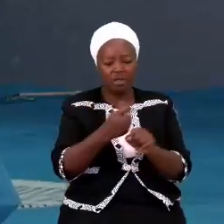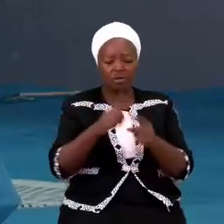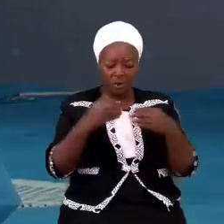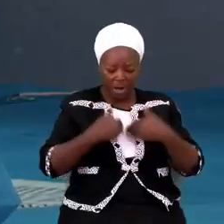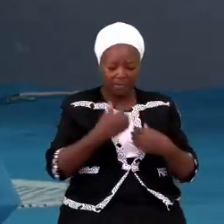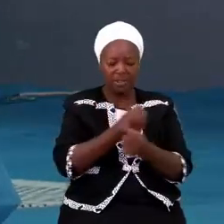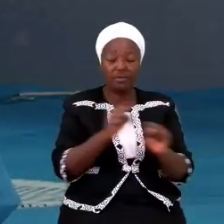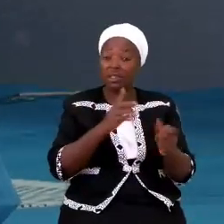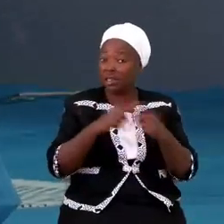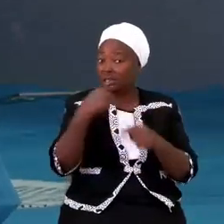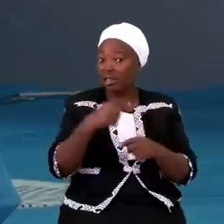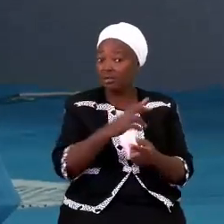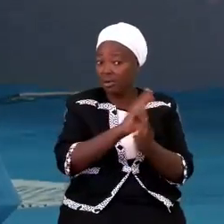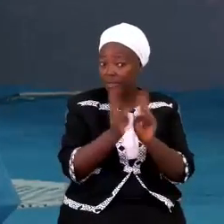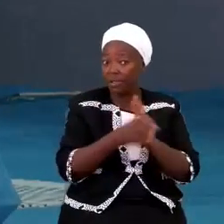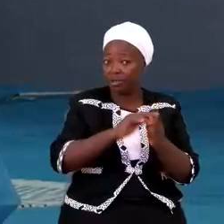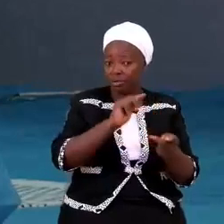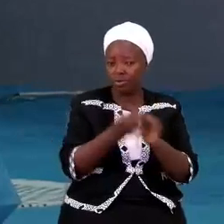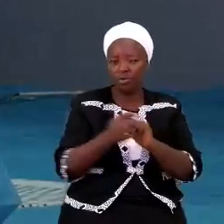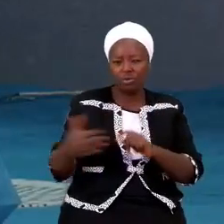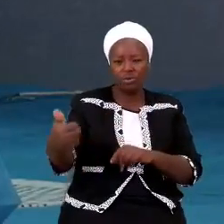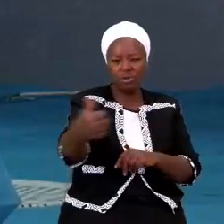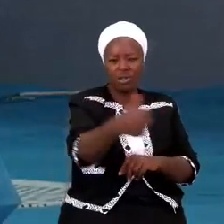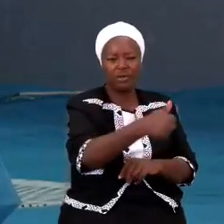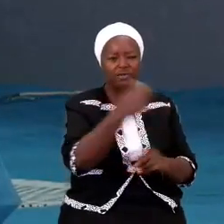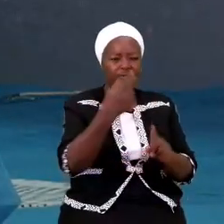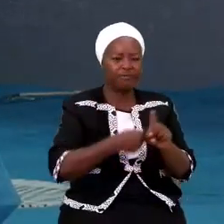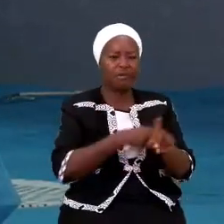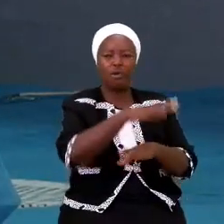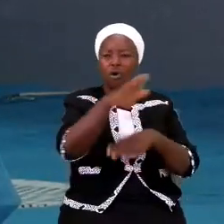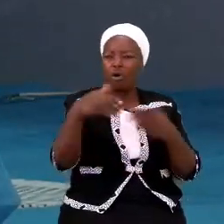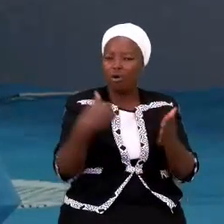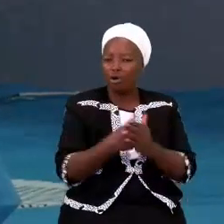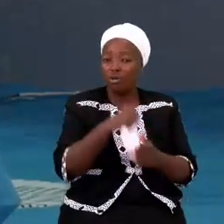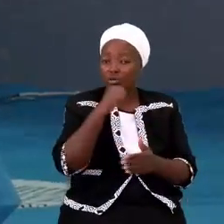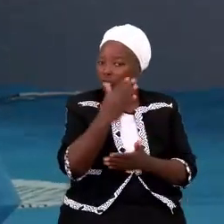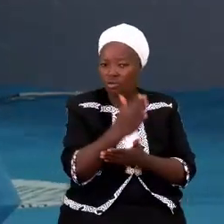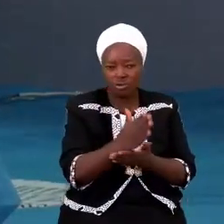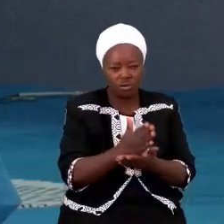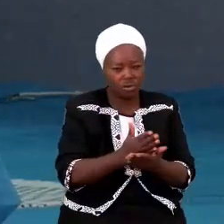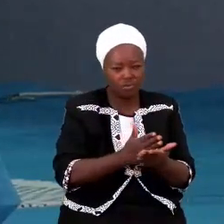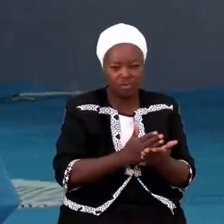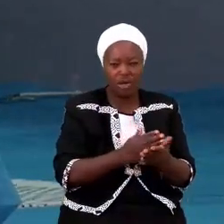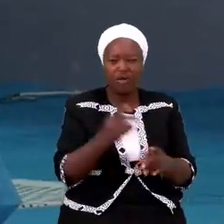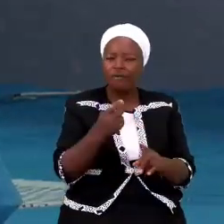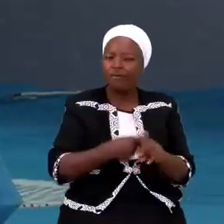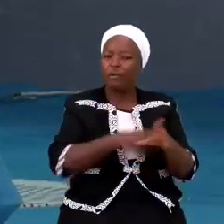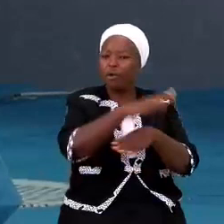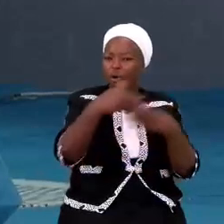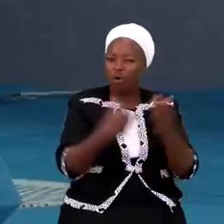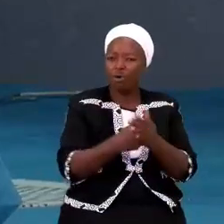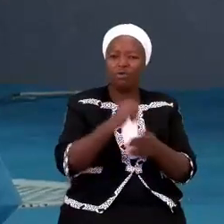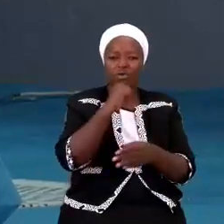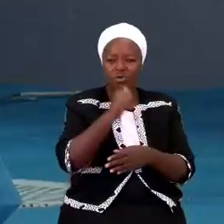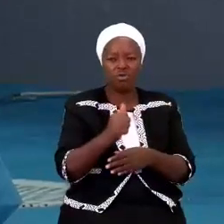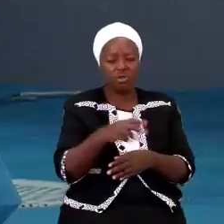some, and from all, not the ones that are visible. Okay, they have caught me as they have caught me. Did you do